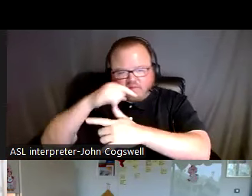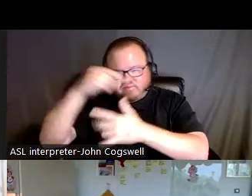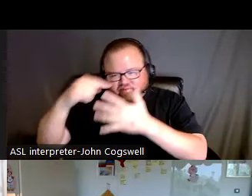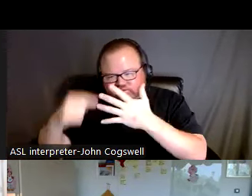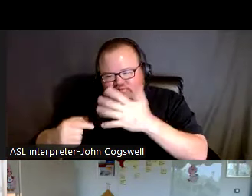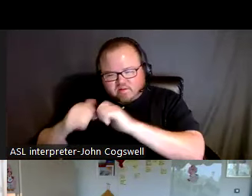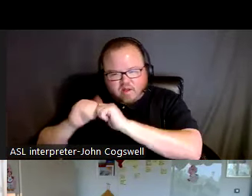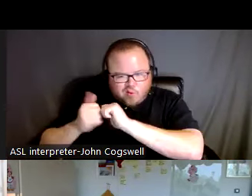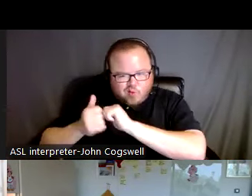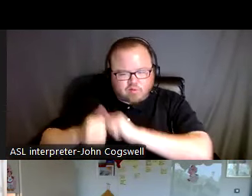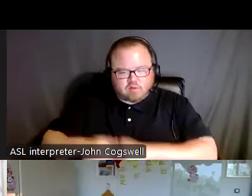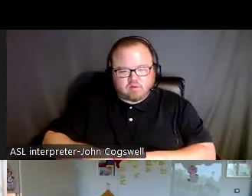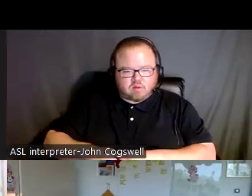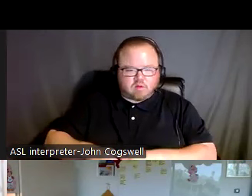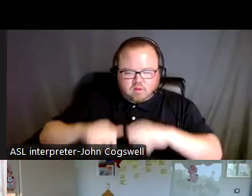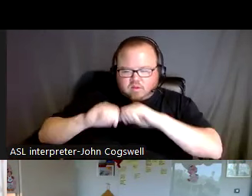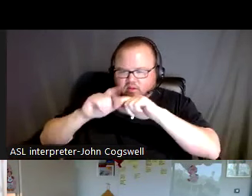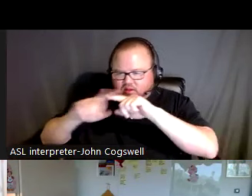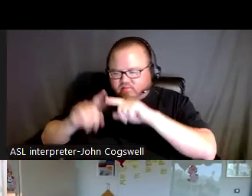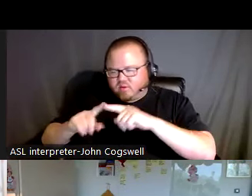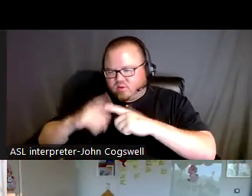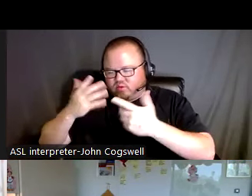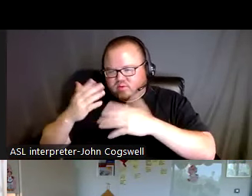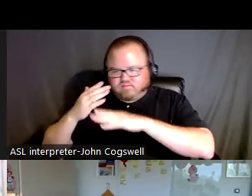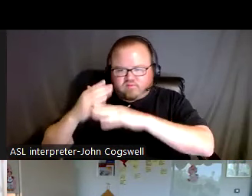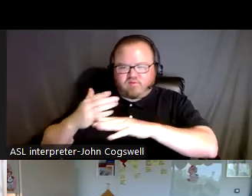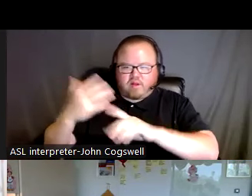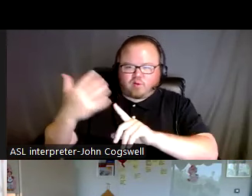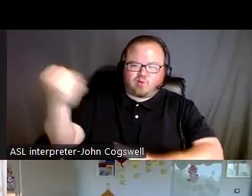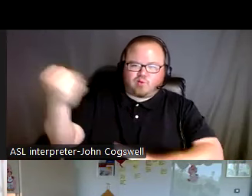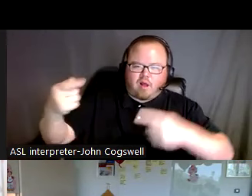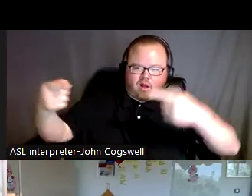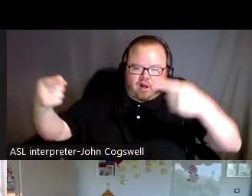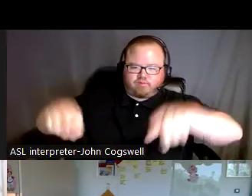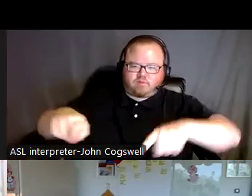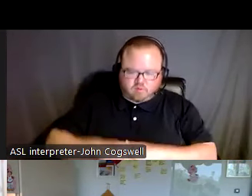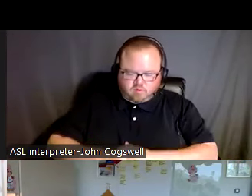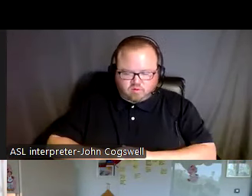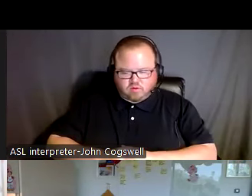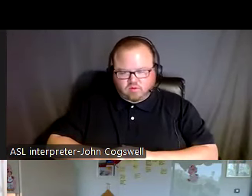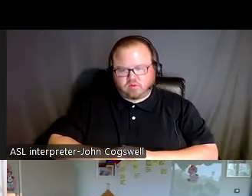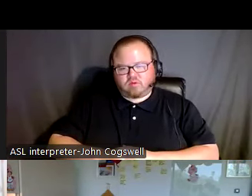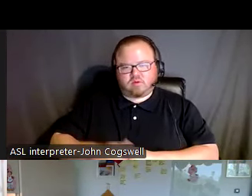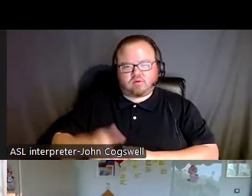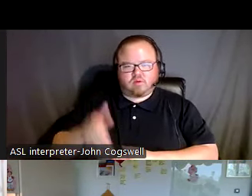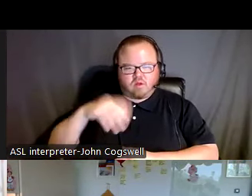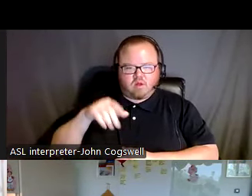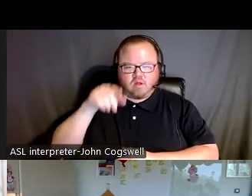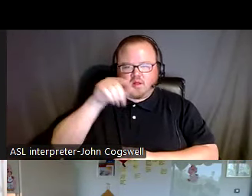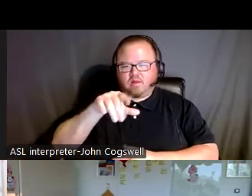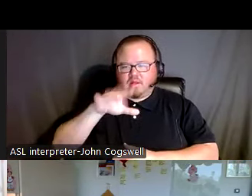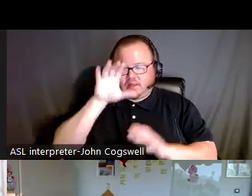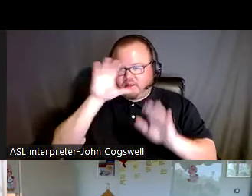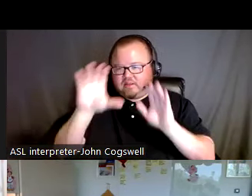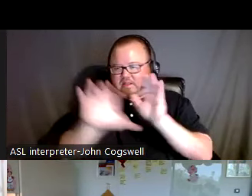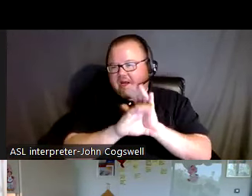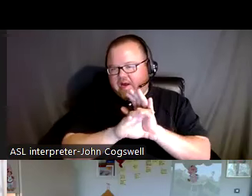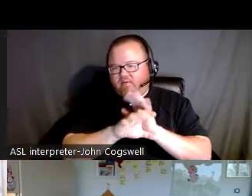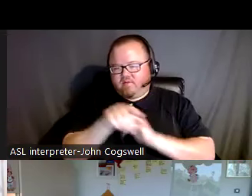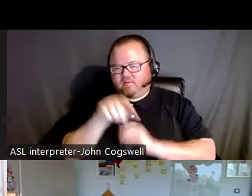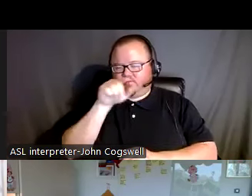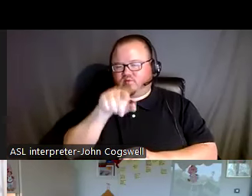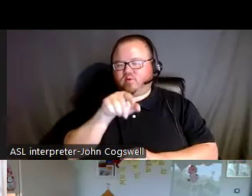be mechanisms to prevent a suicide from occurring. So this diagram here, it's been